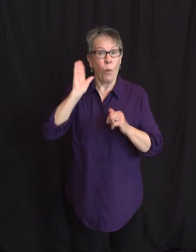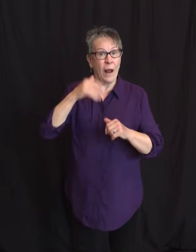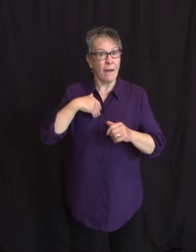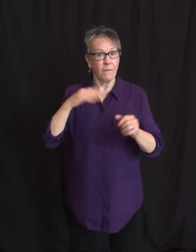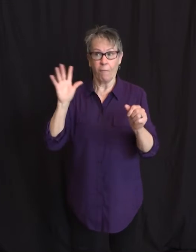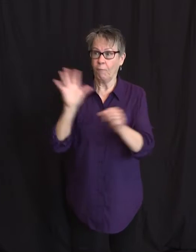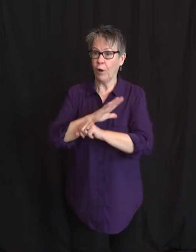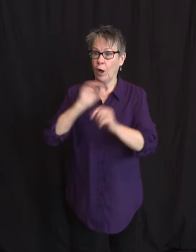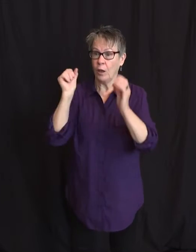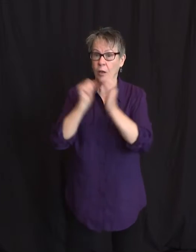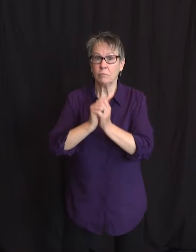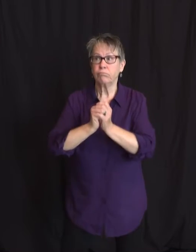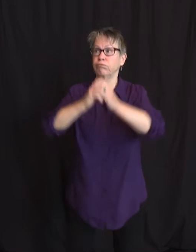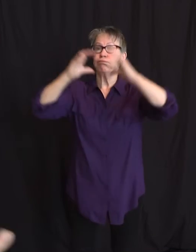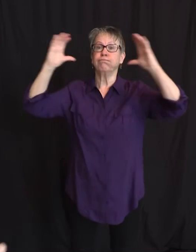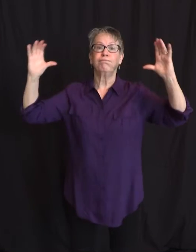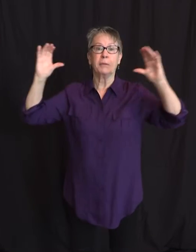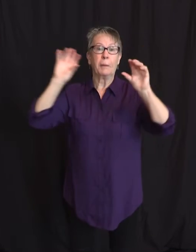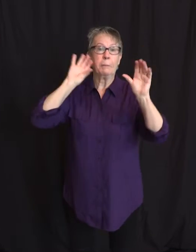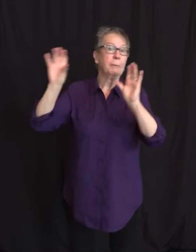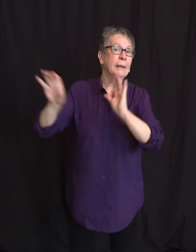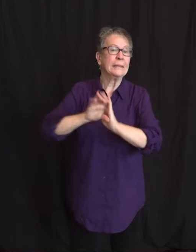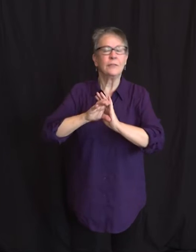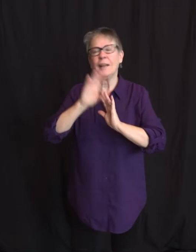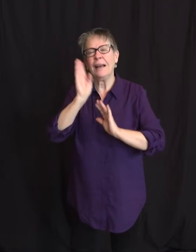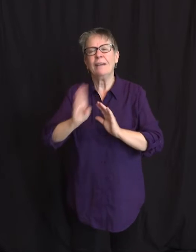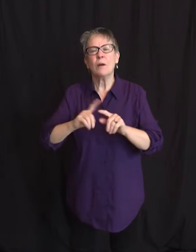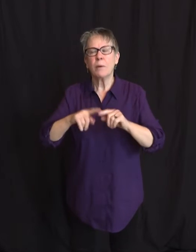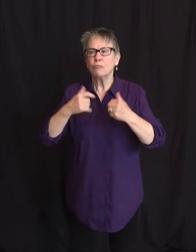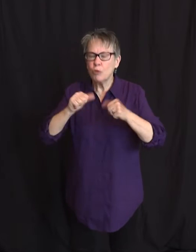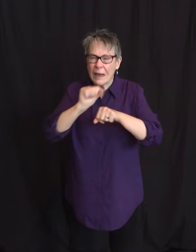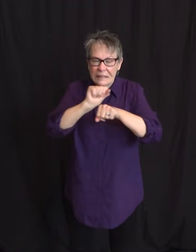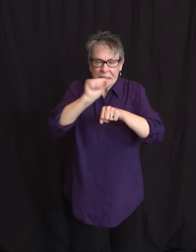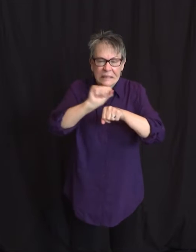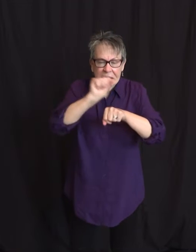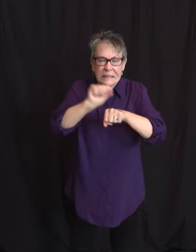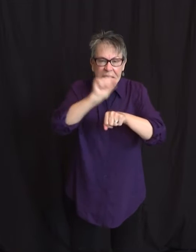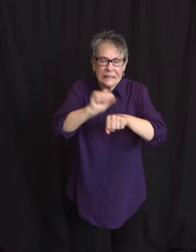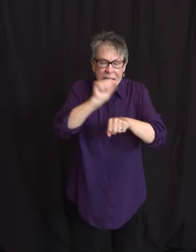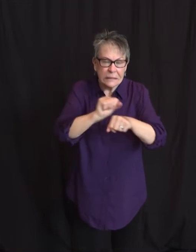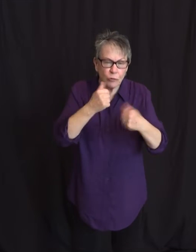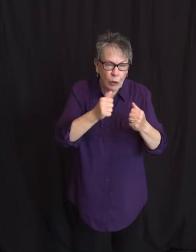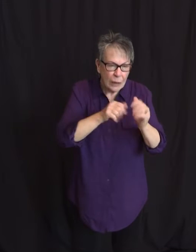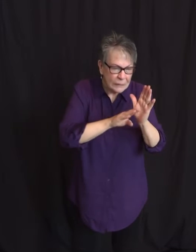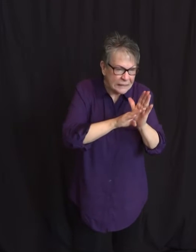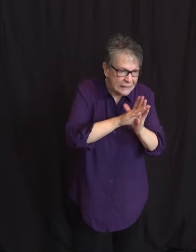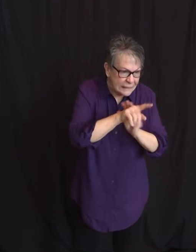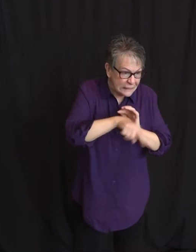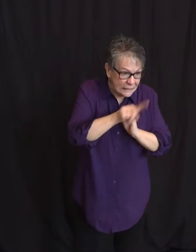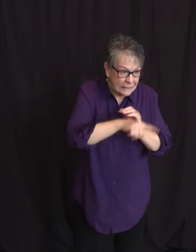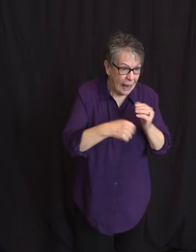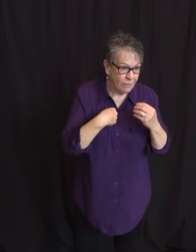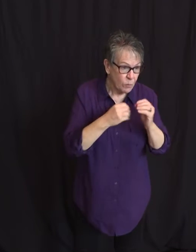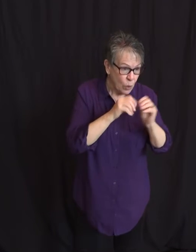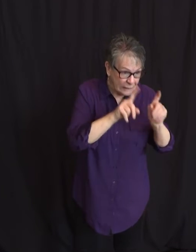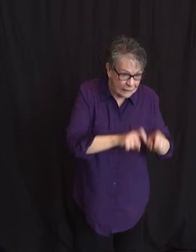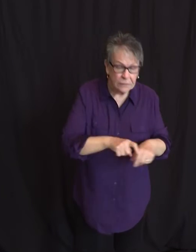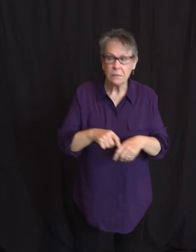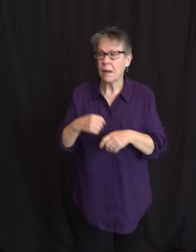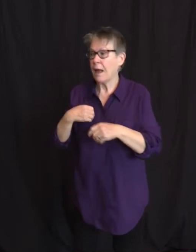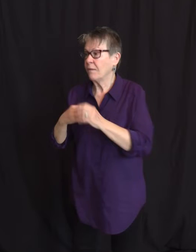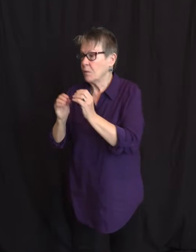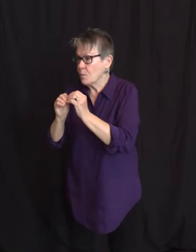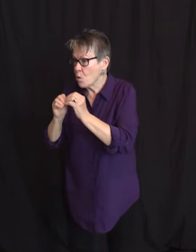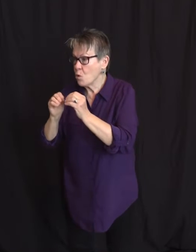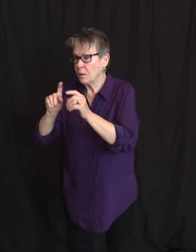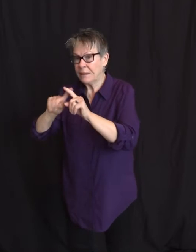day. I'm going to say as a non-medical professional, and then, do you have a question in the back, sir? We'll go to the back there. As a non-medical